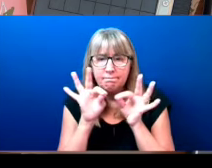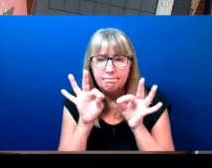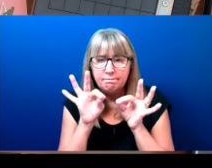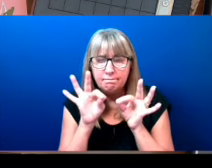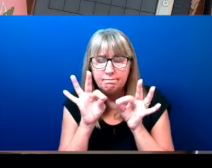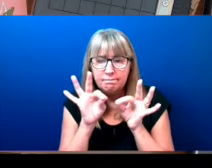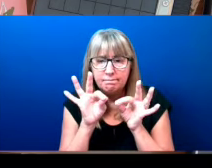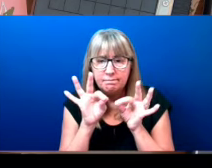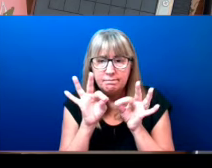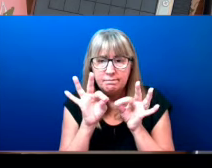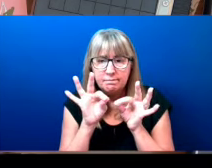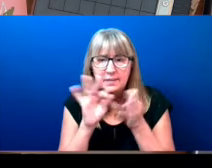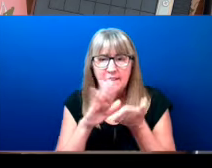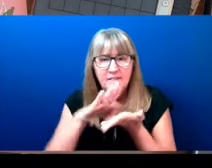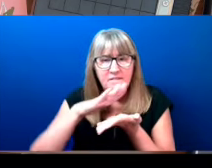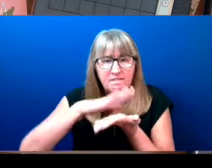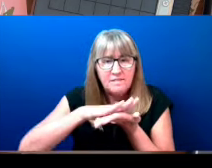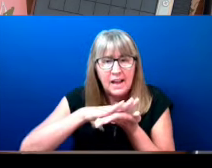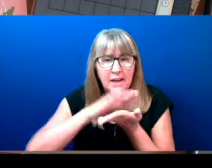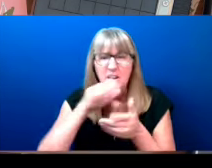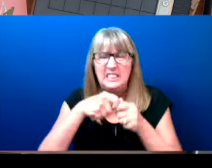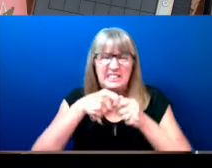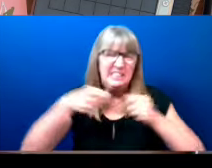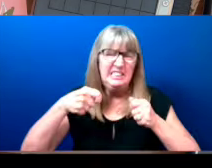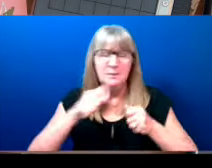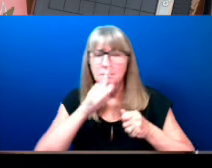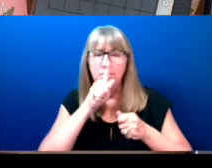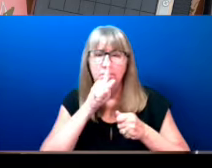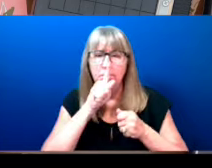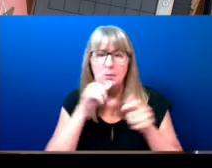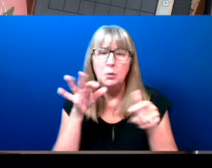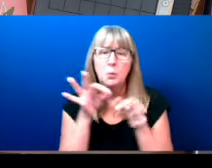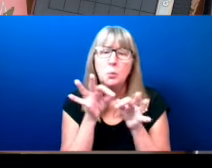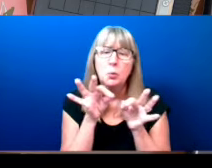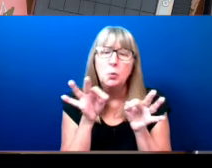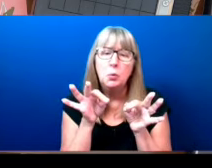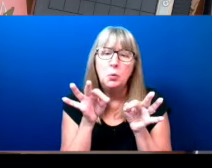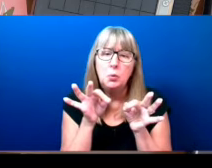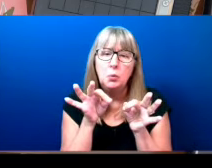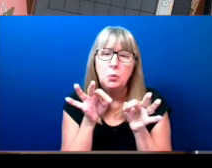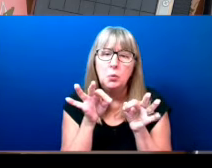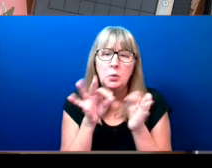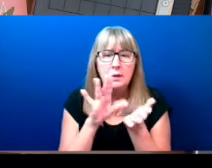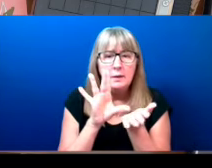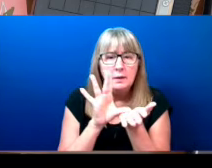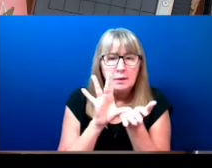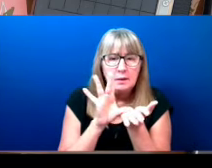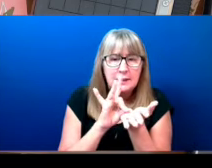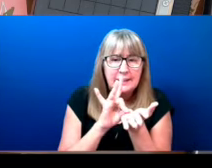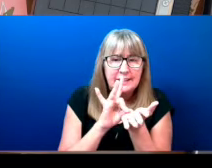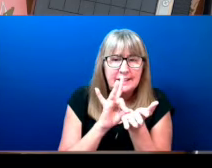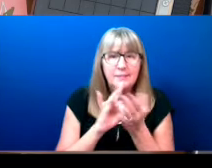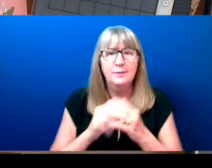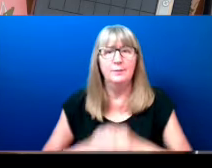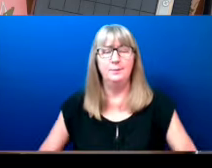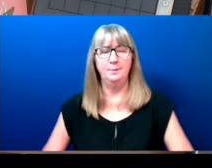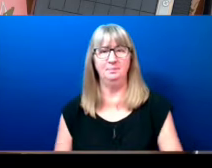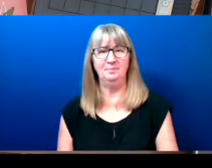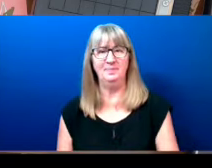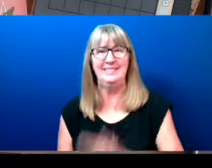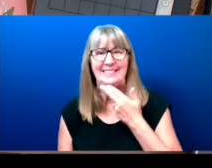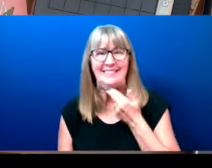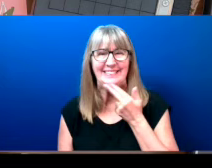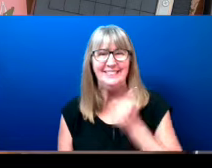knot, but not too tight, nice and flat is the way I want it. There we